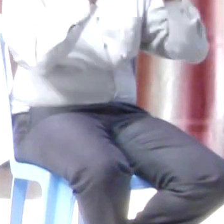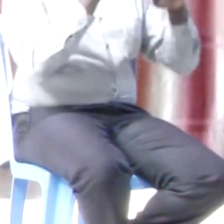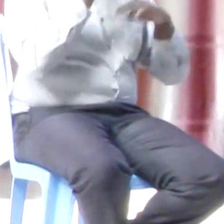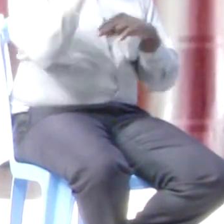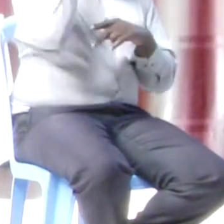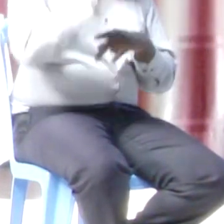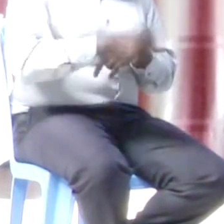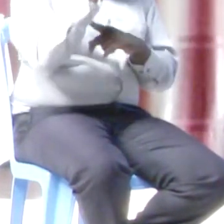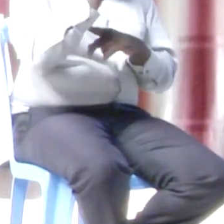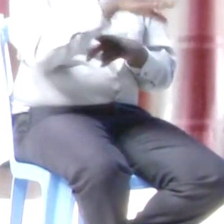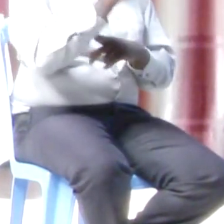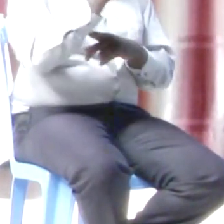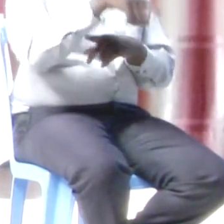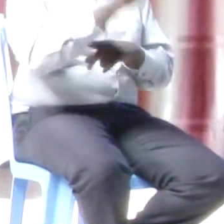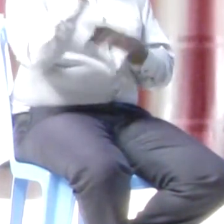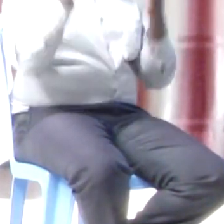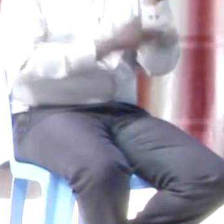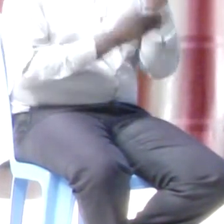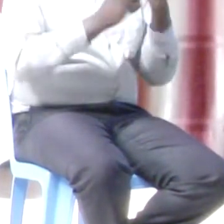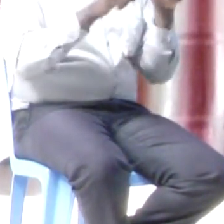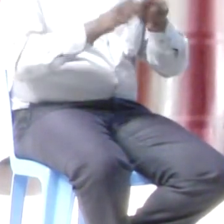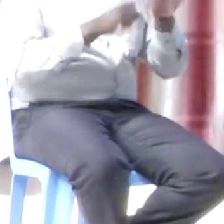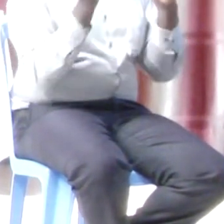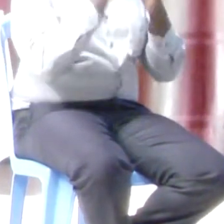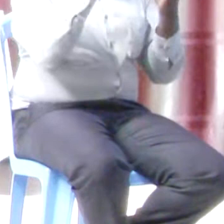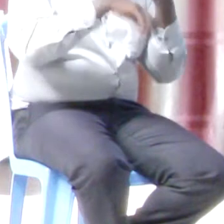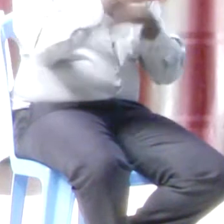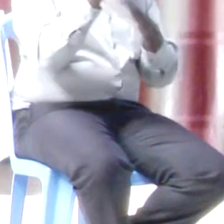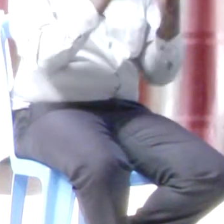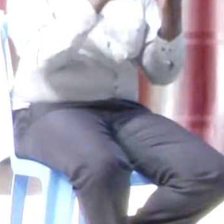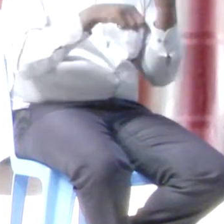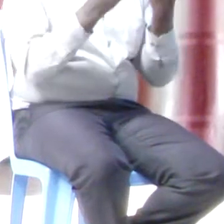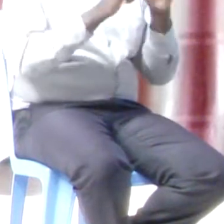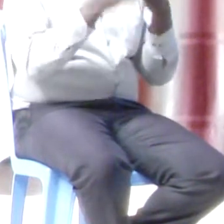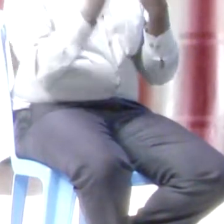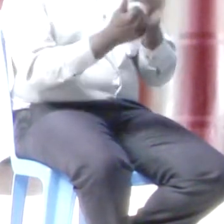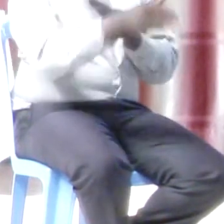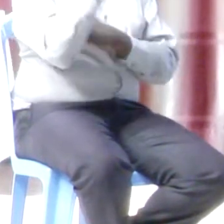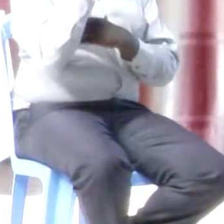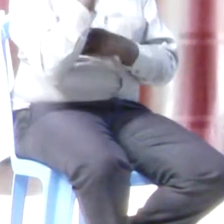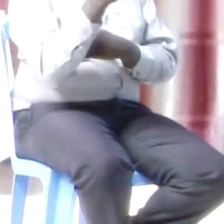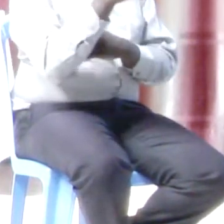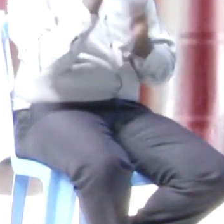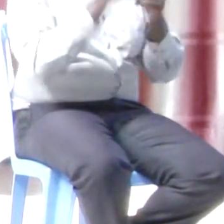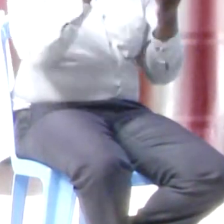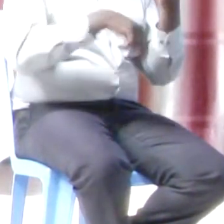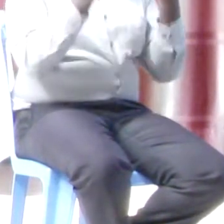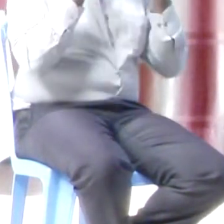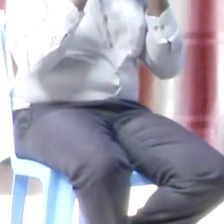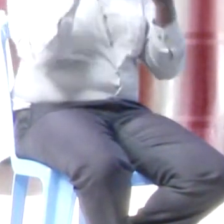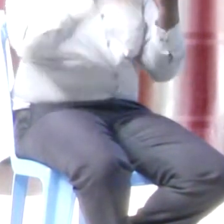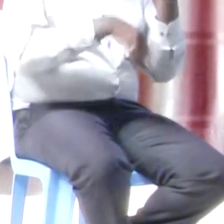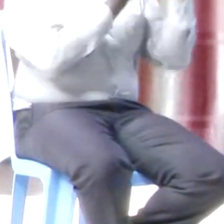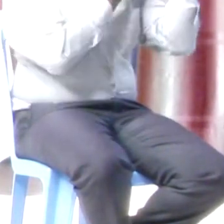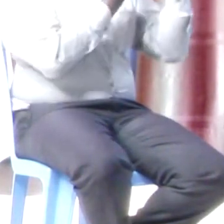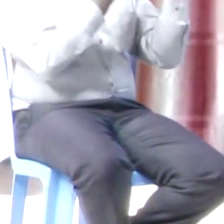badly looking at your mistakes. Amen. God sees you with the eyes of destiny. Hallelujah. He promises